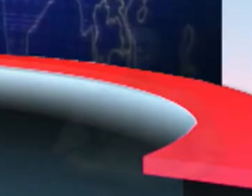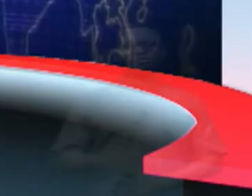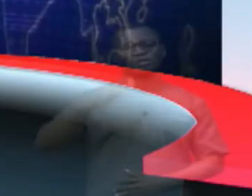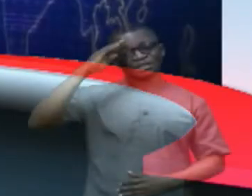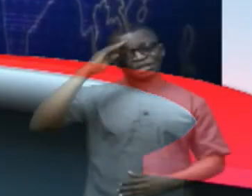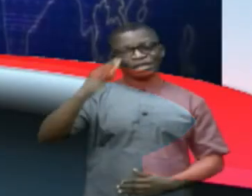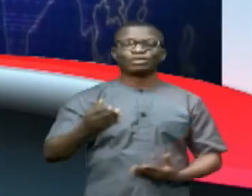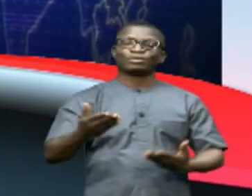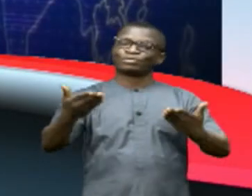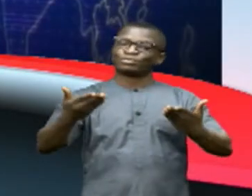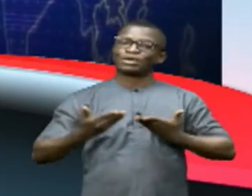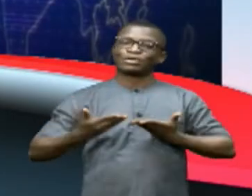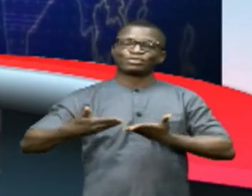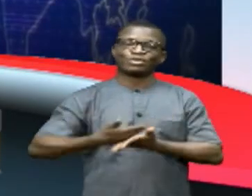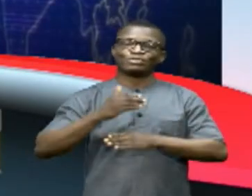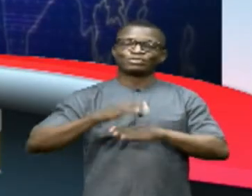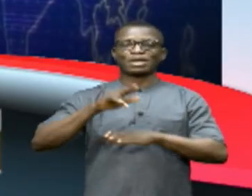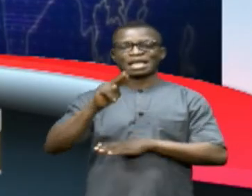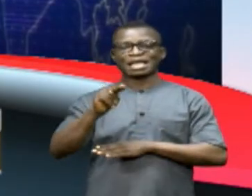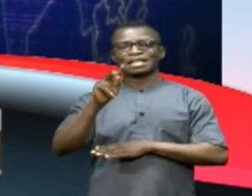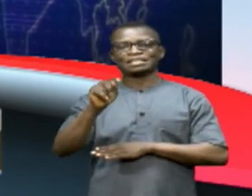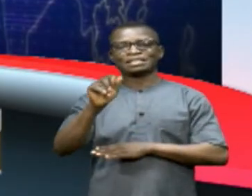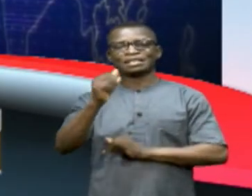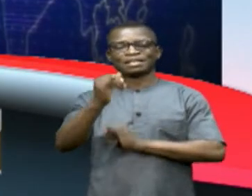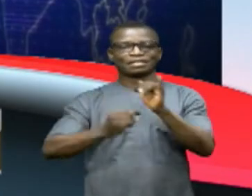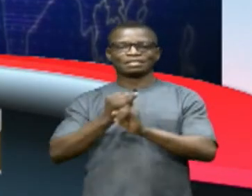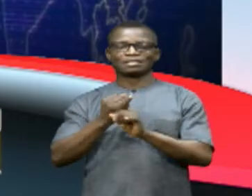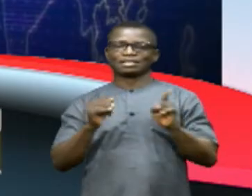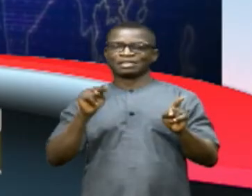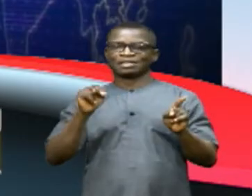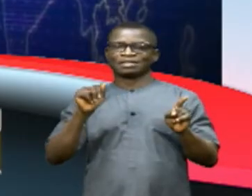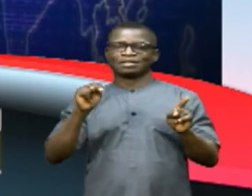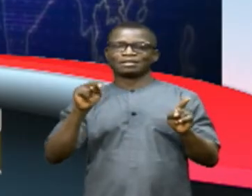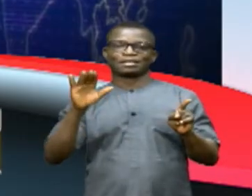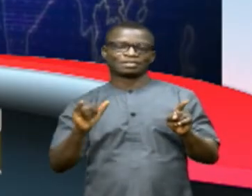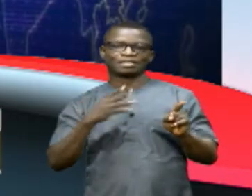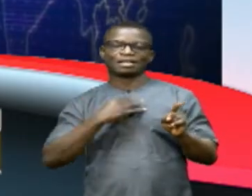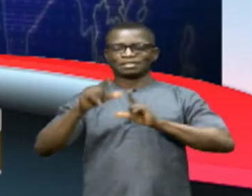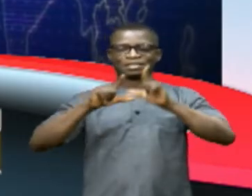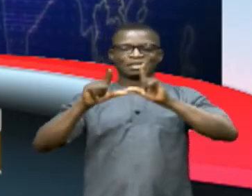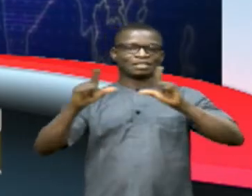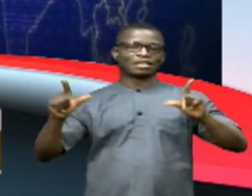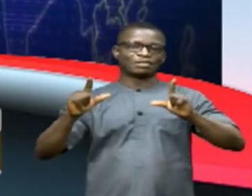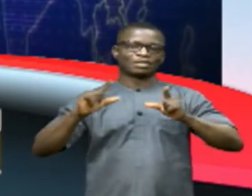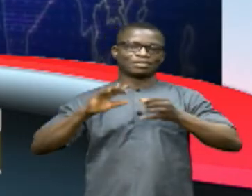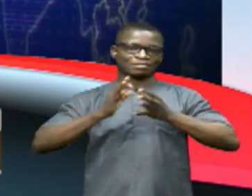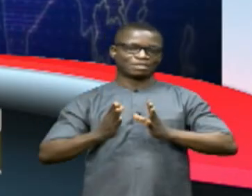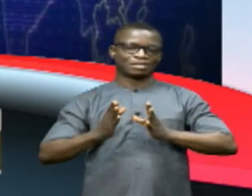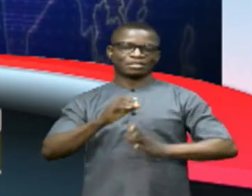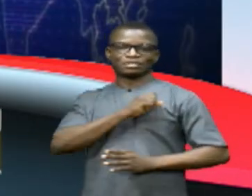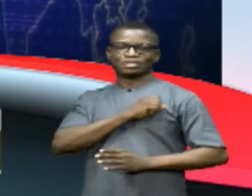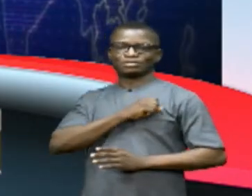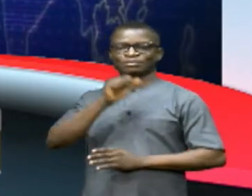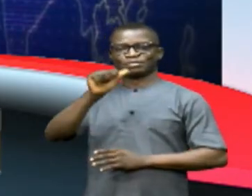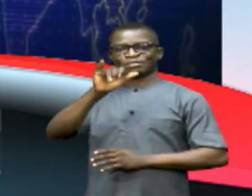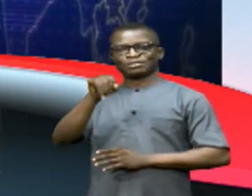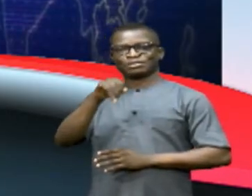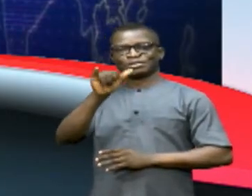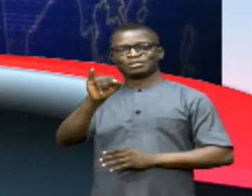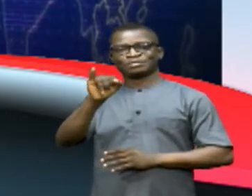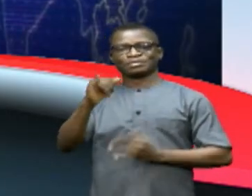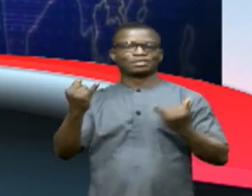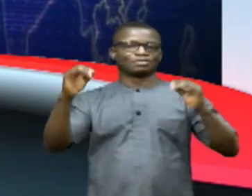Hello and welcome to News on NTA International. I'm Nancy Godiangunihu. Our sign language personality is Shegu Ajayi.